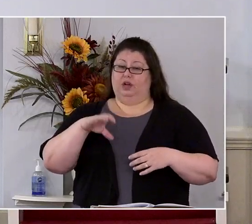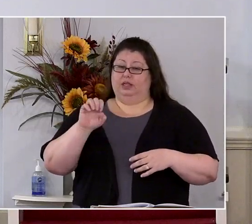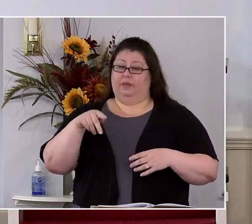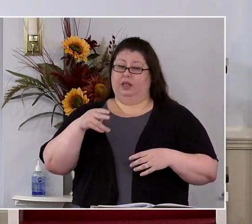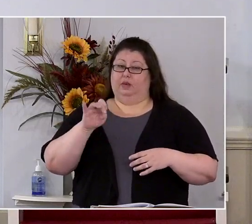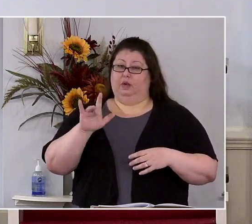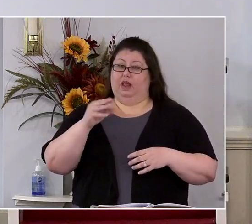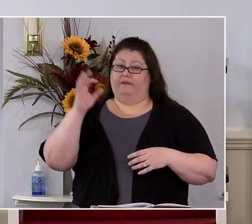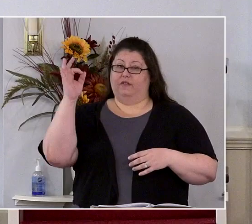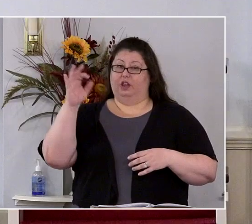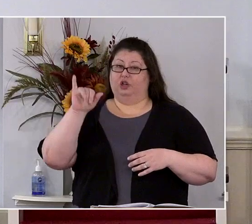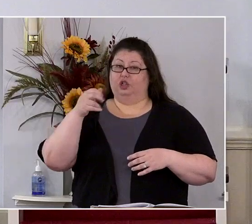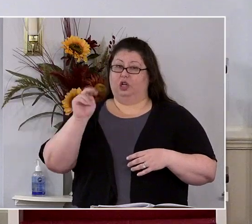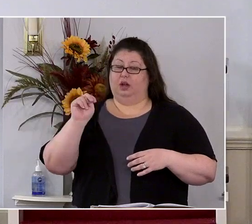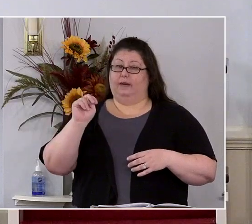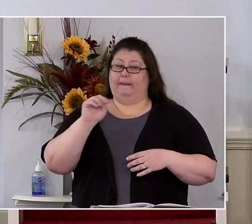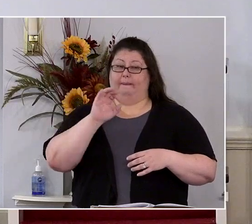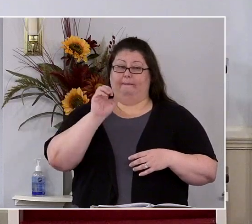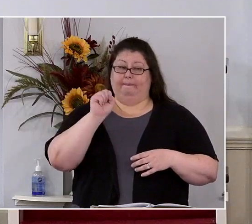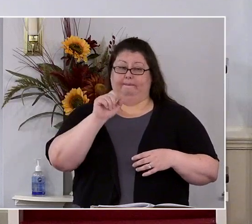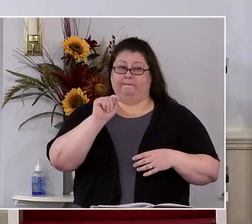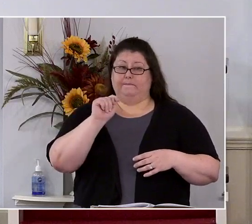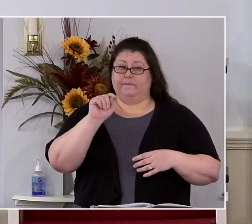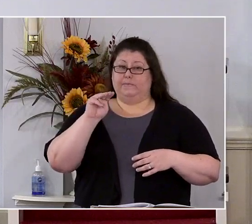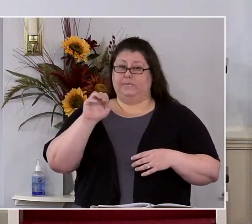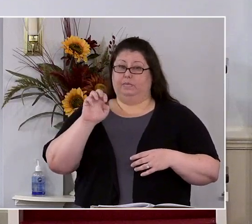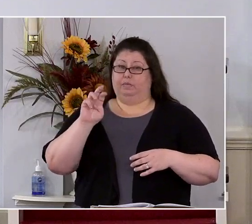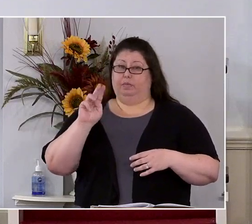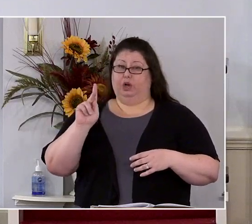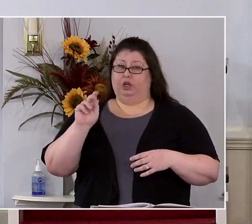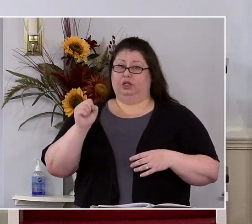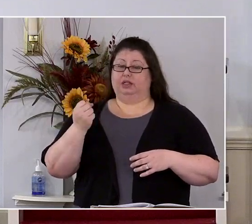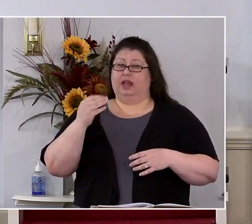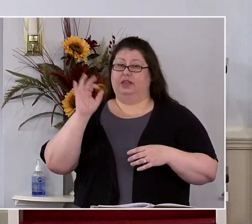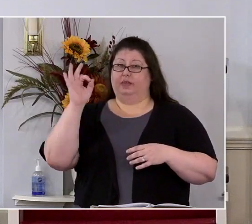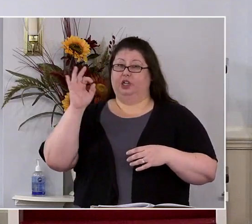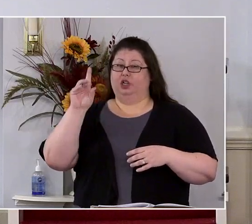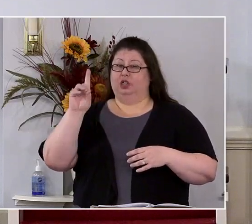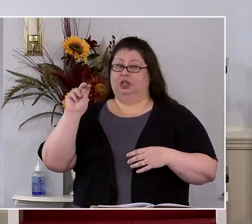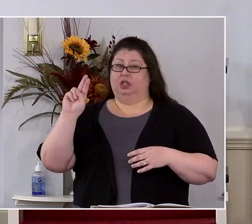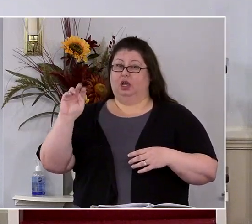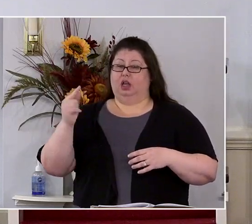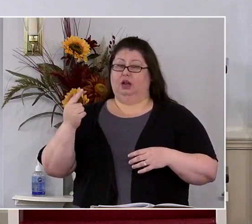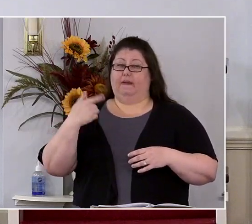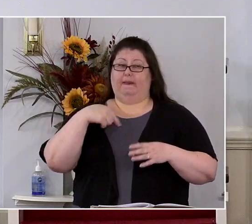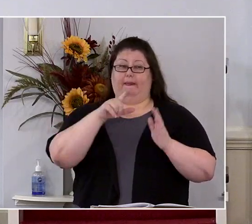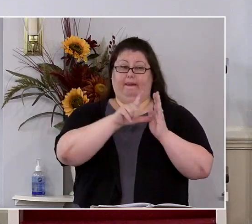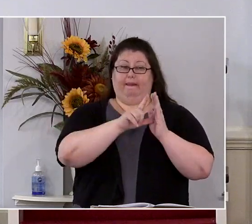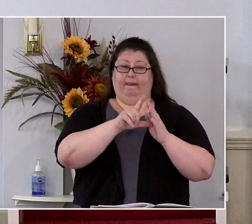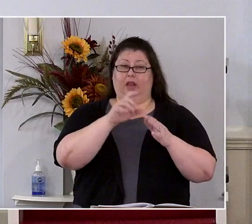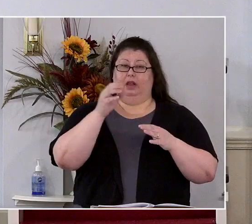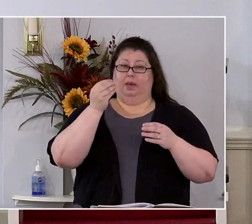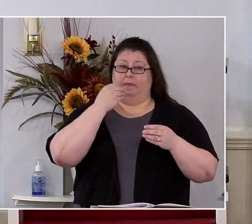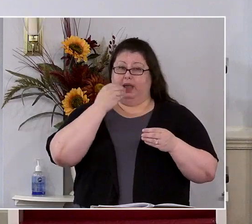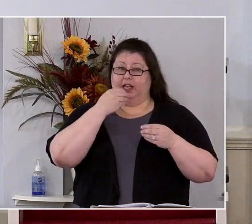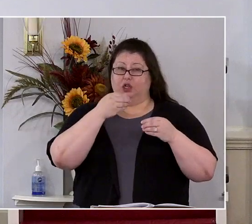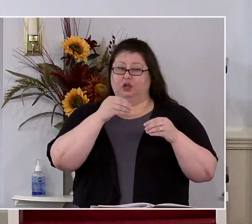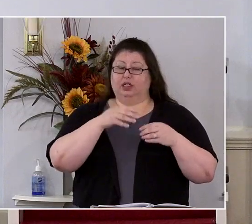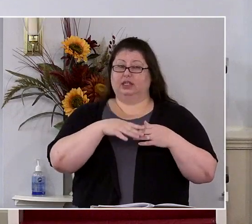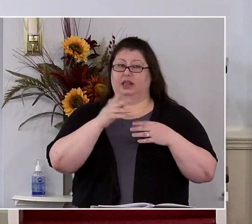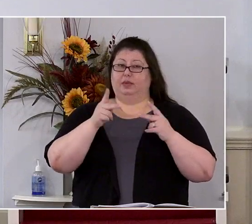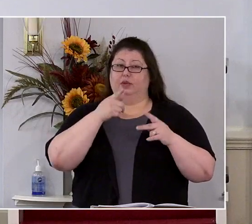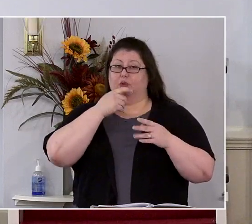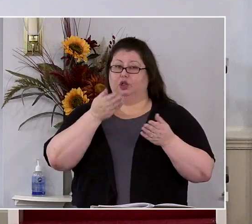John, St. Mark's and their minister Doug, our Lutheran pantries and those they serve, for